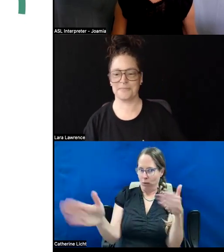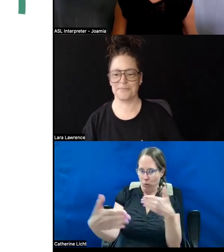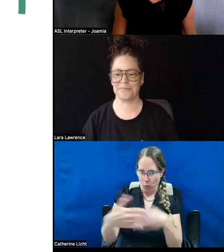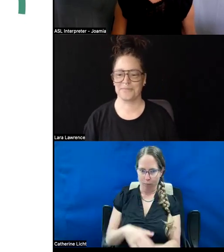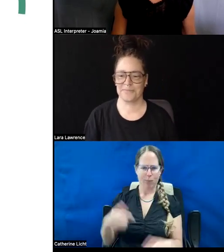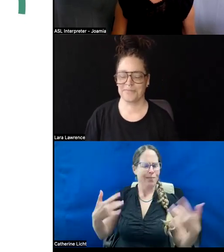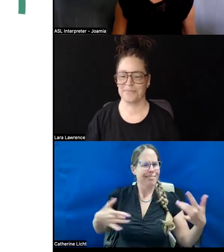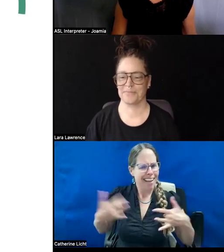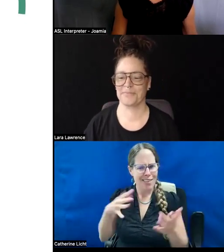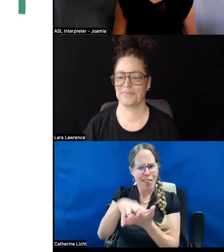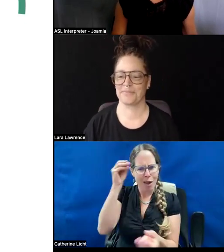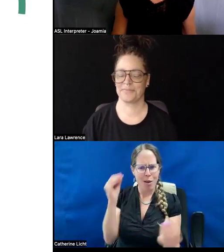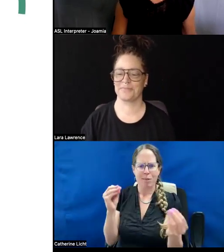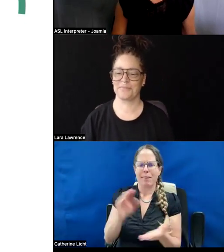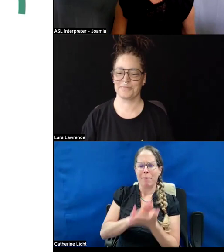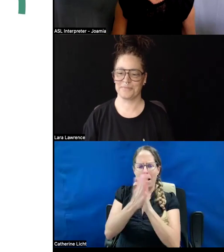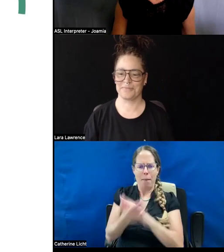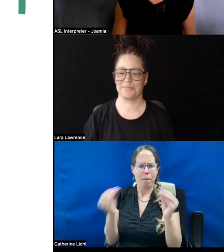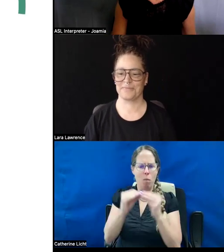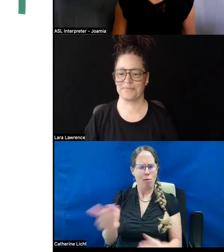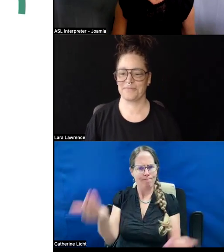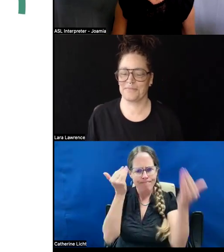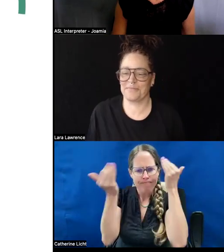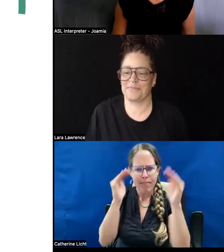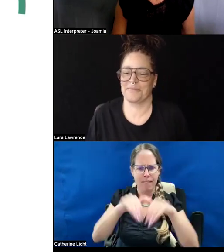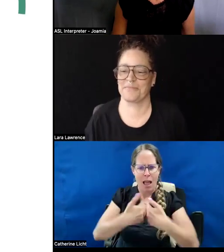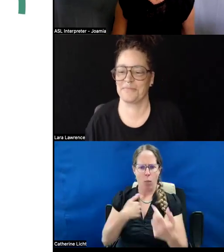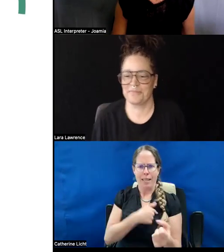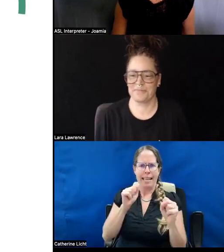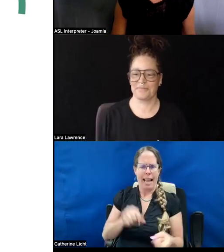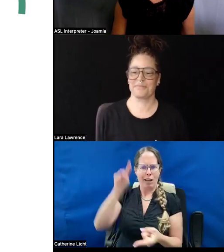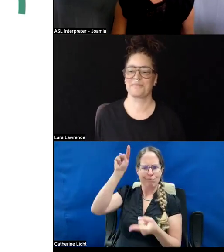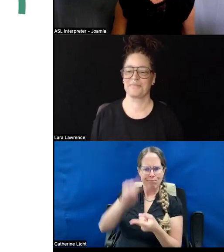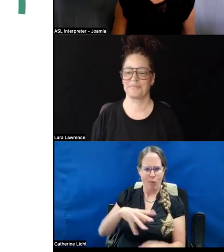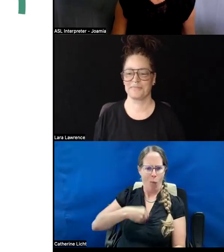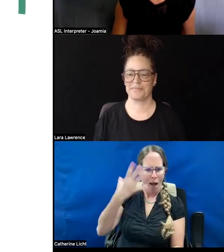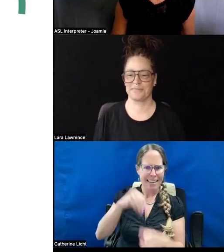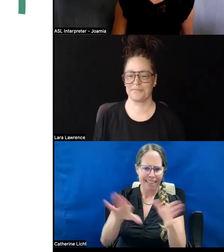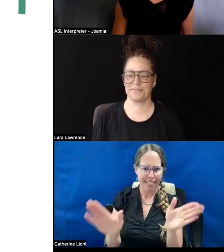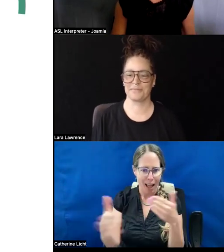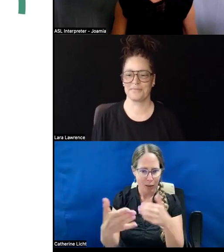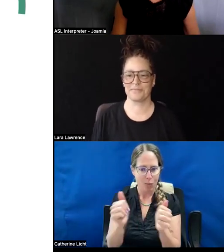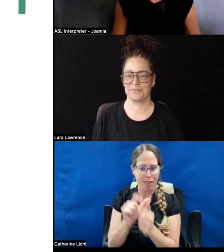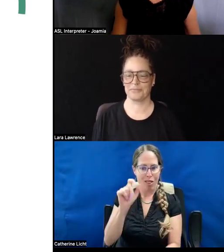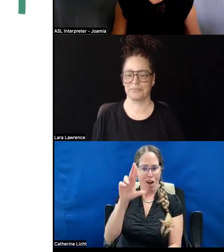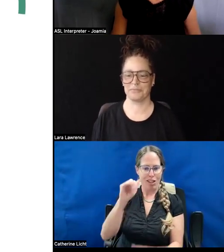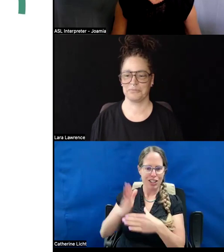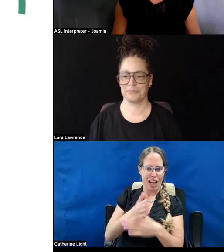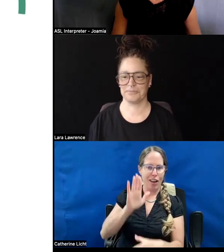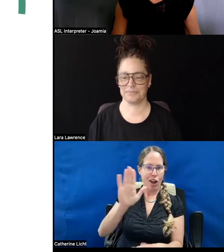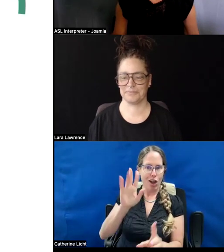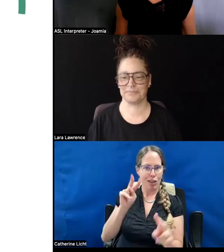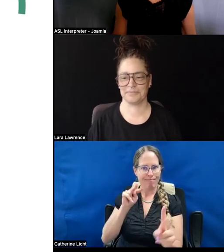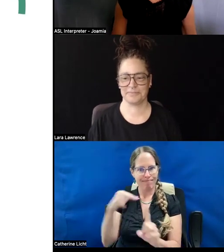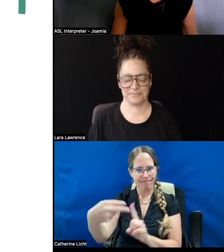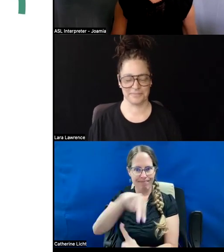deaf students within the classroom. And we are excited to learn to be more aware and how we can decenter